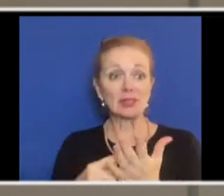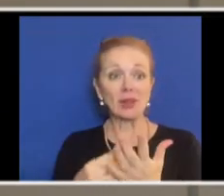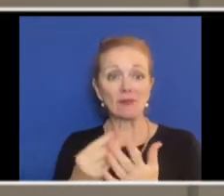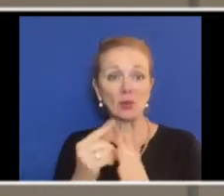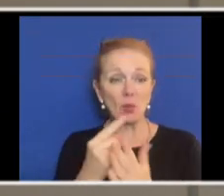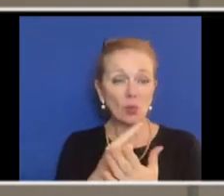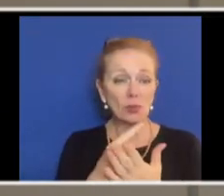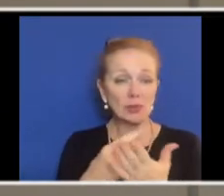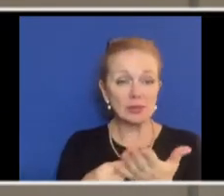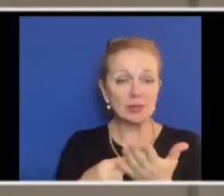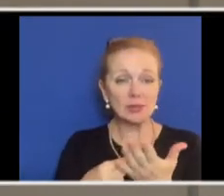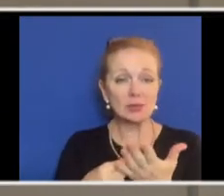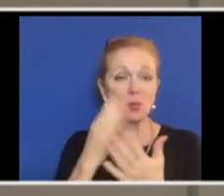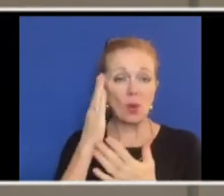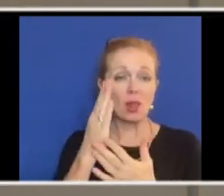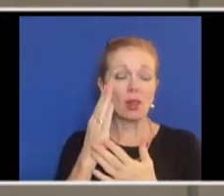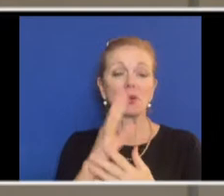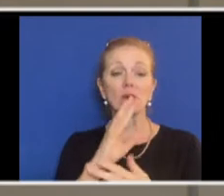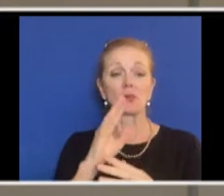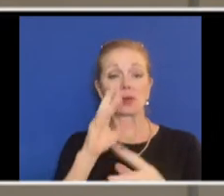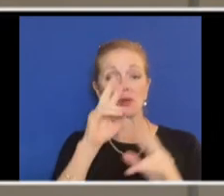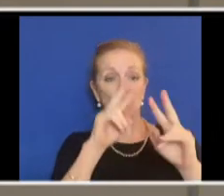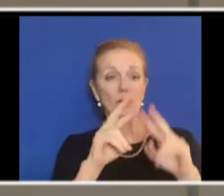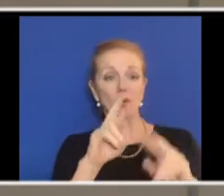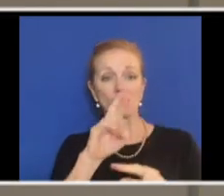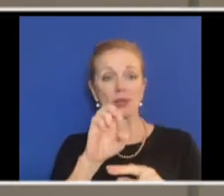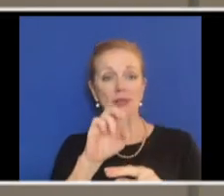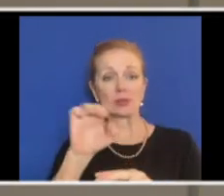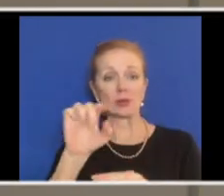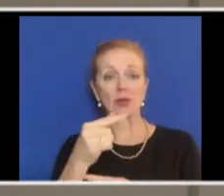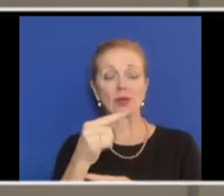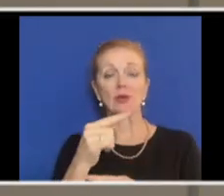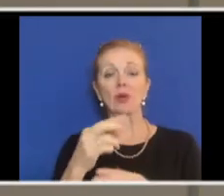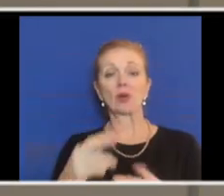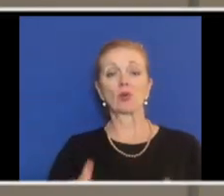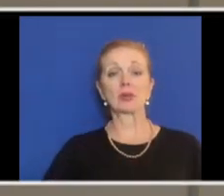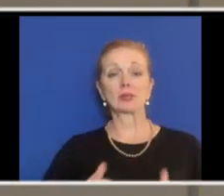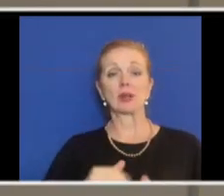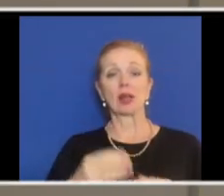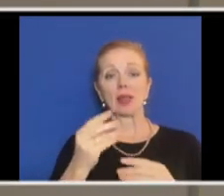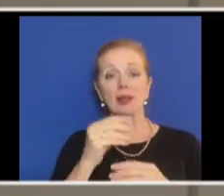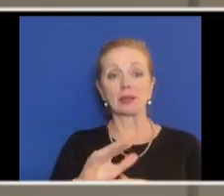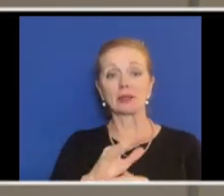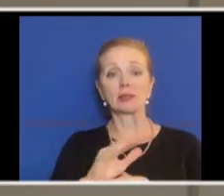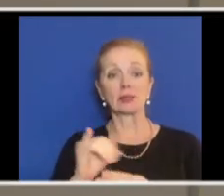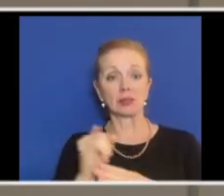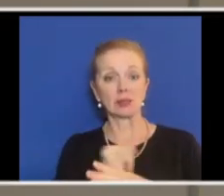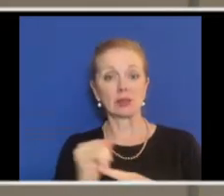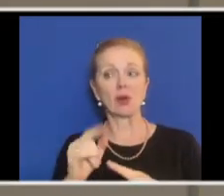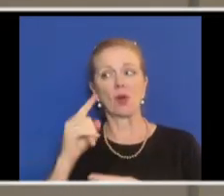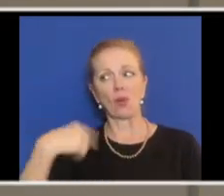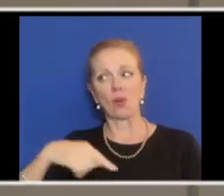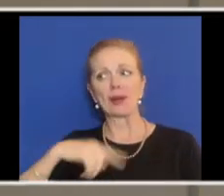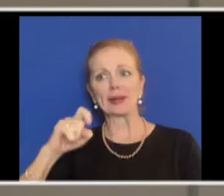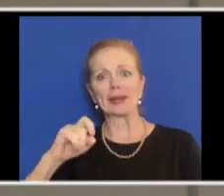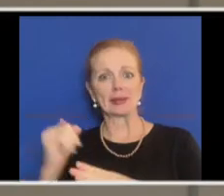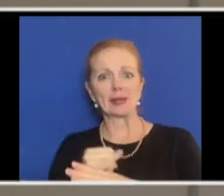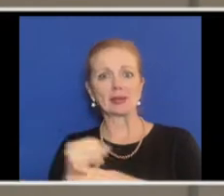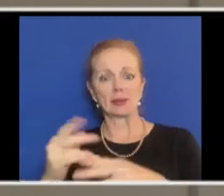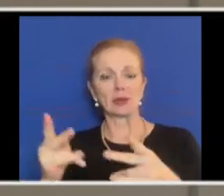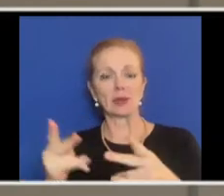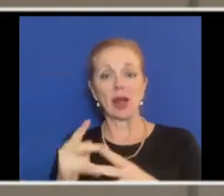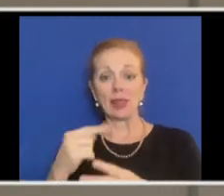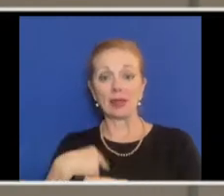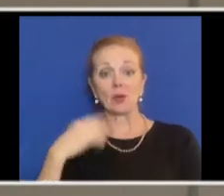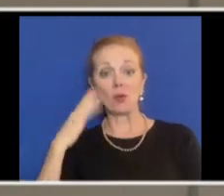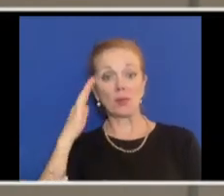when we're looking at rezoning residential land to Industrial we need industrial space but I think it would be